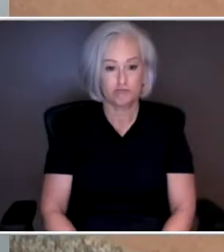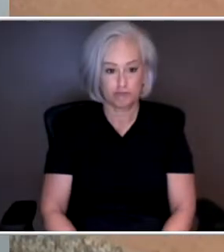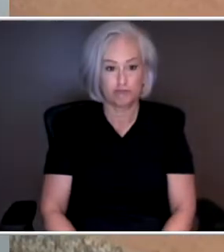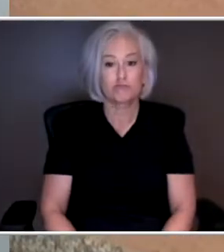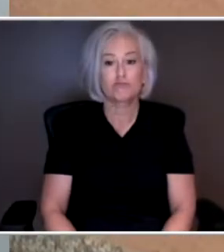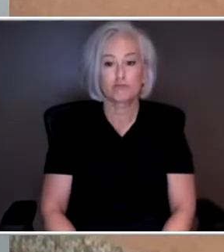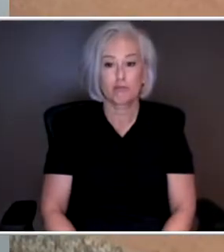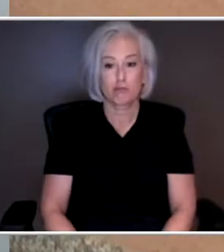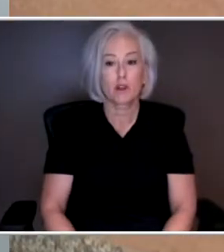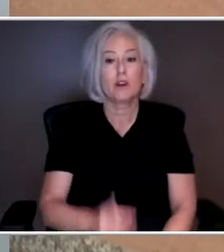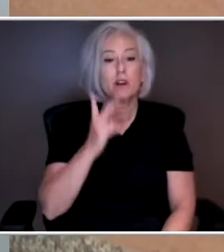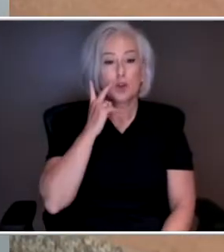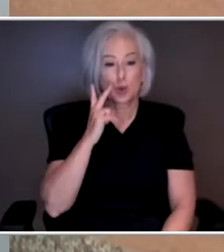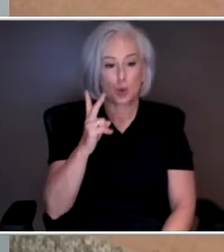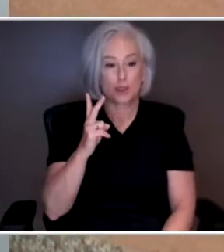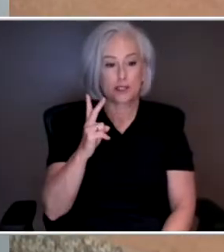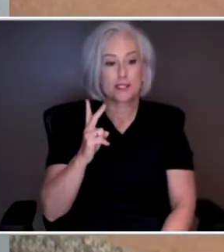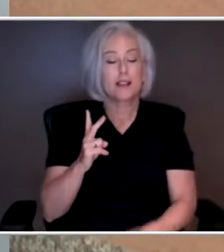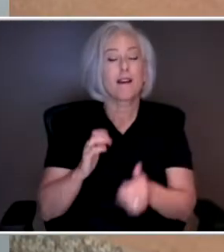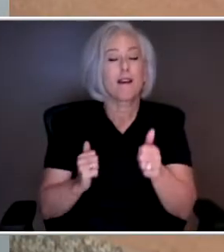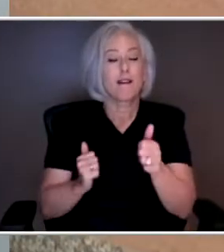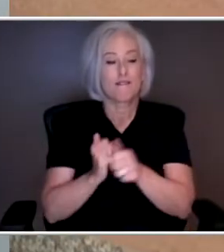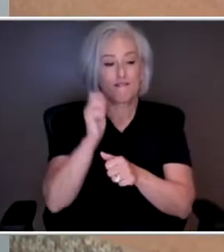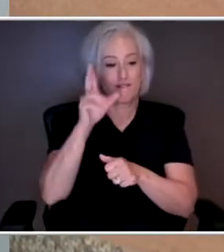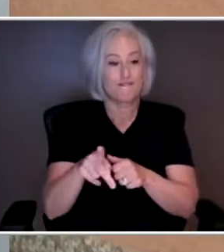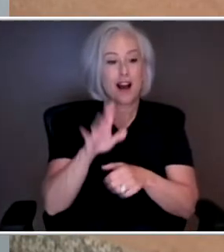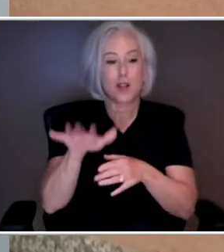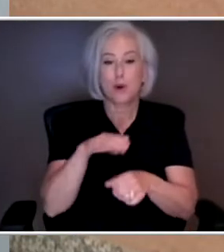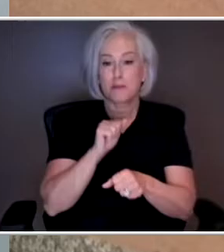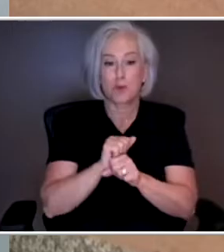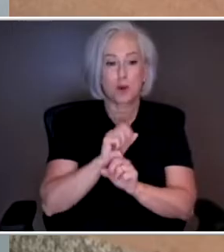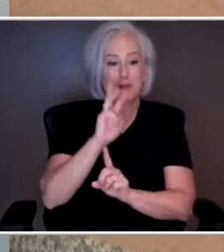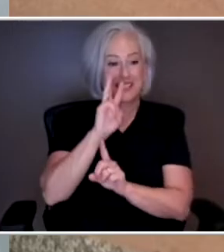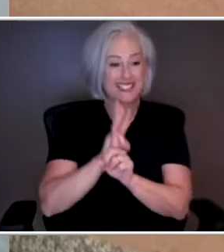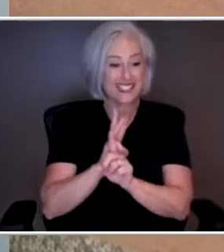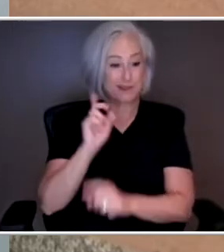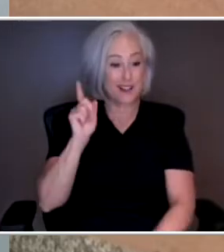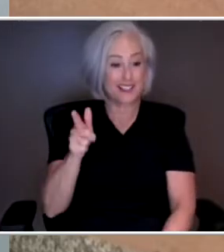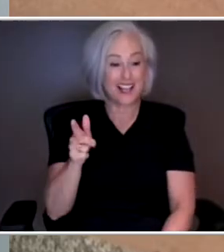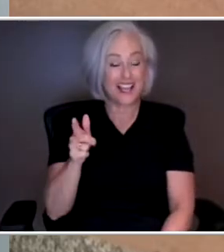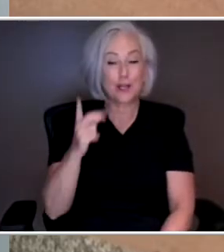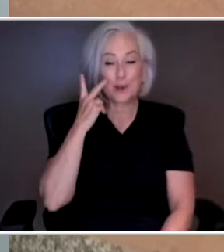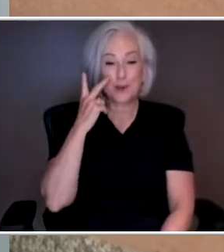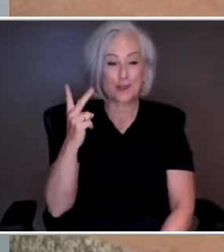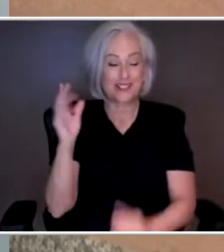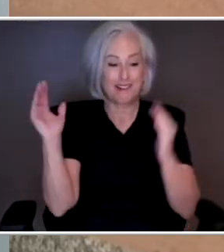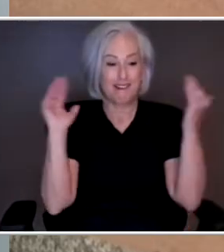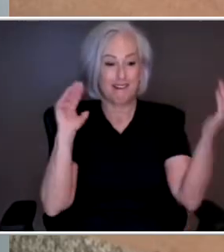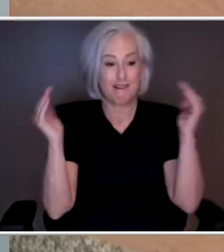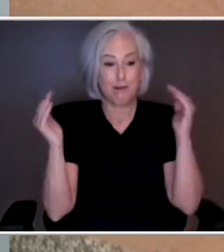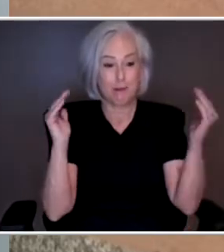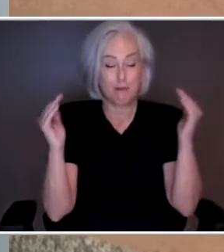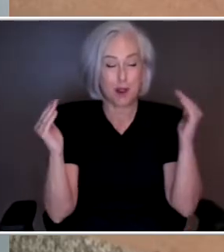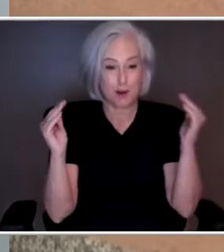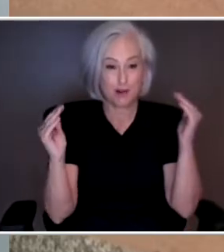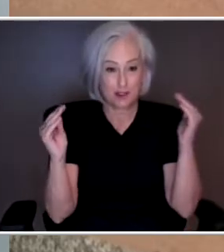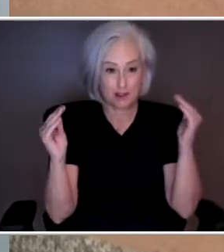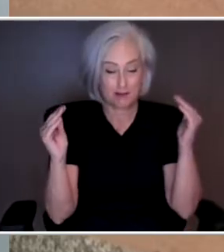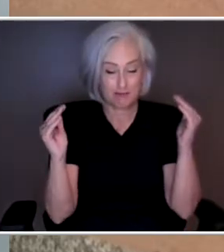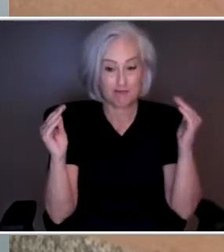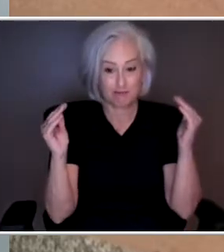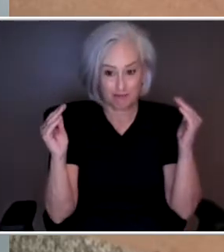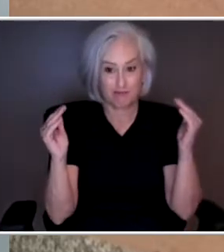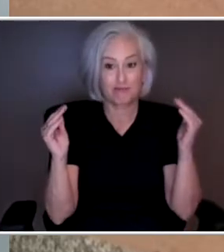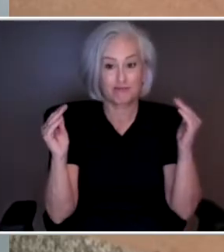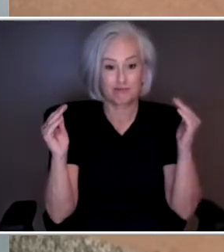my follow-up appointment, there you can see the difference. I had my follow-up ultrasound 6 months later, and